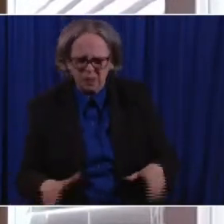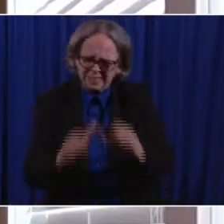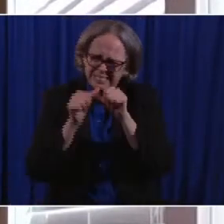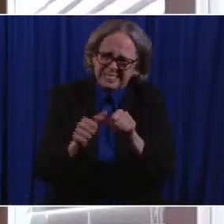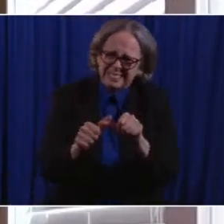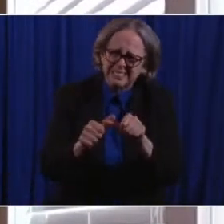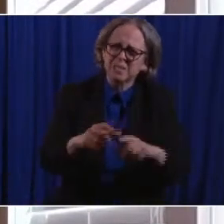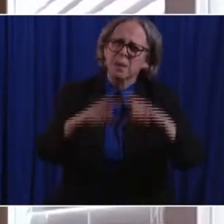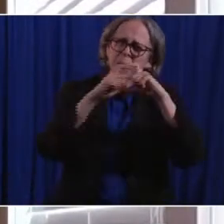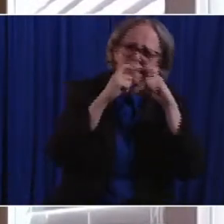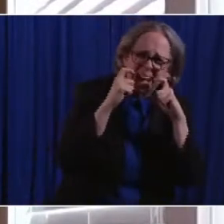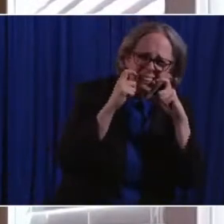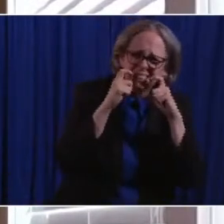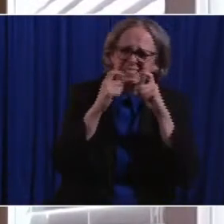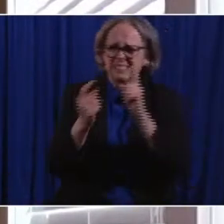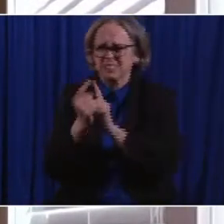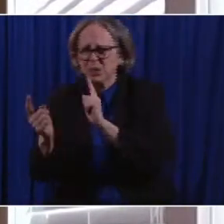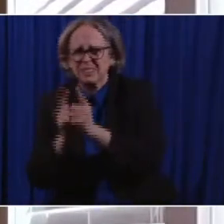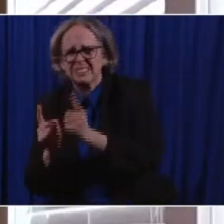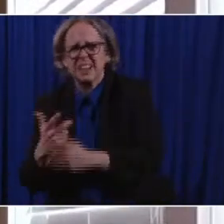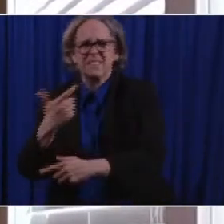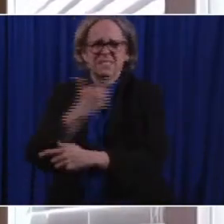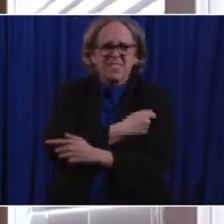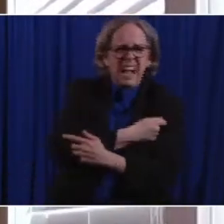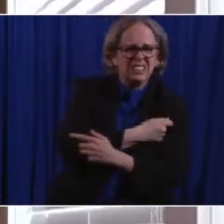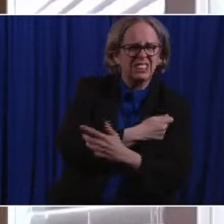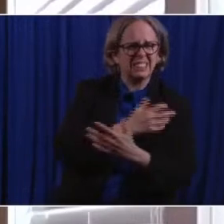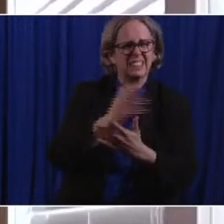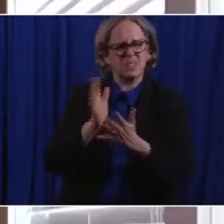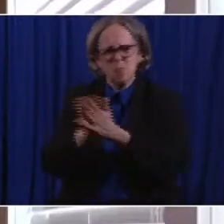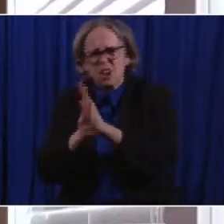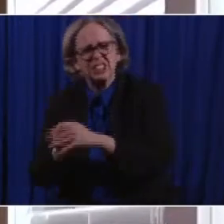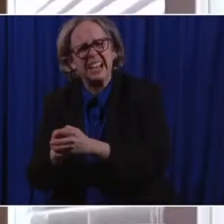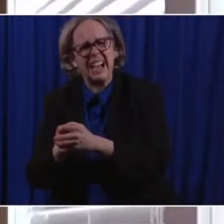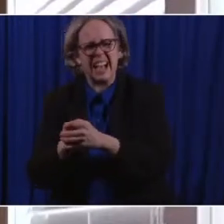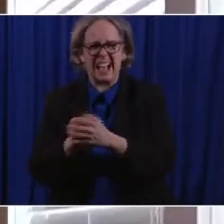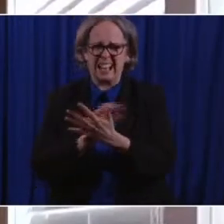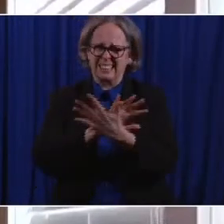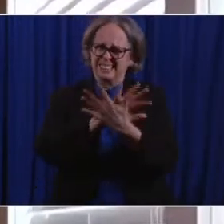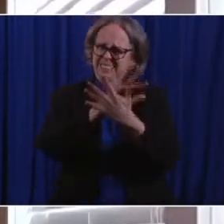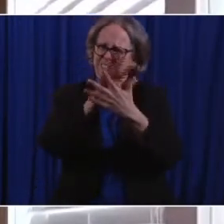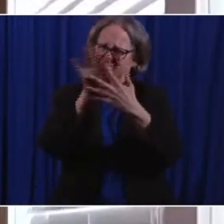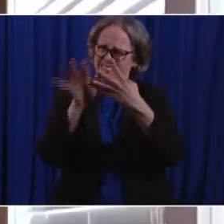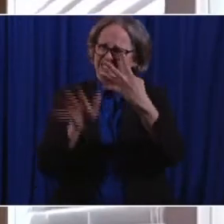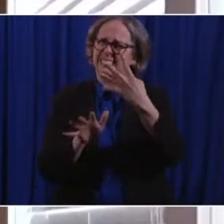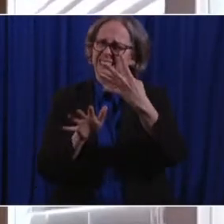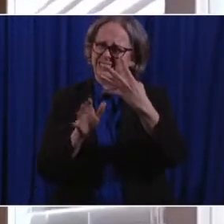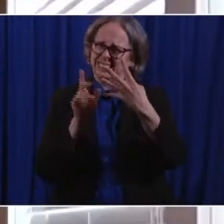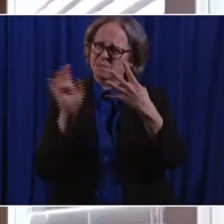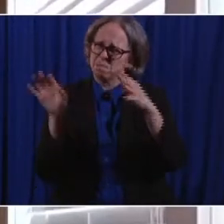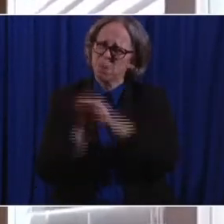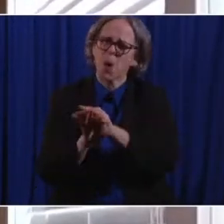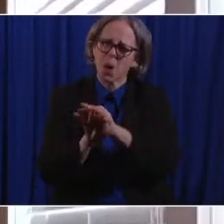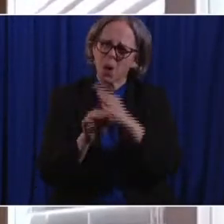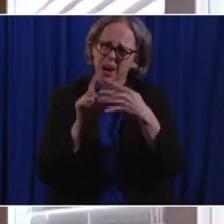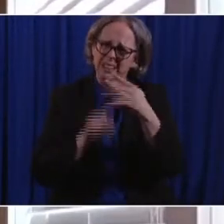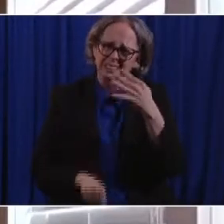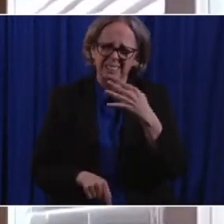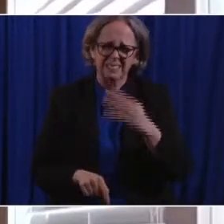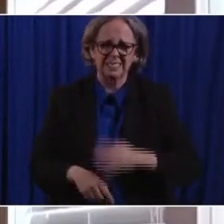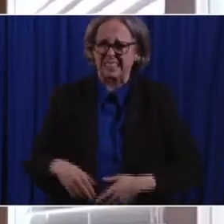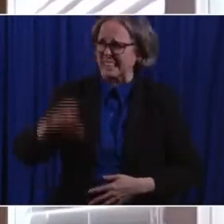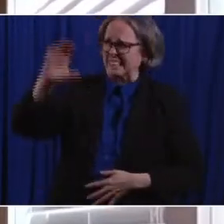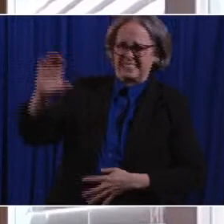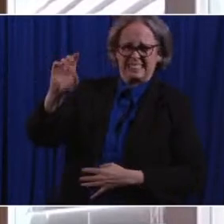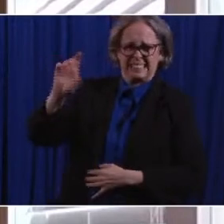and vaccination, especially in light of this week's important and encouraging research out of the CDC, confirming